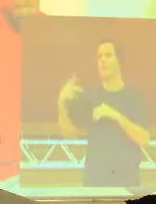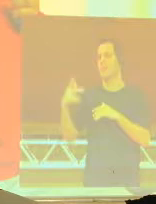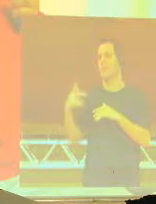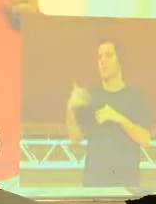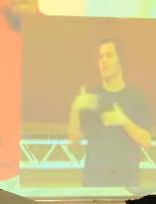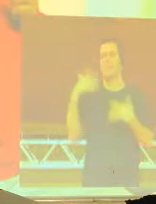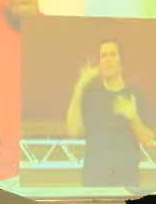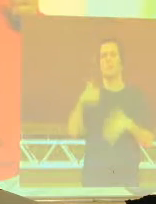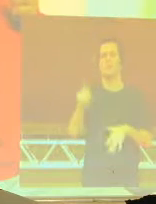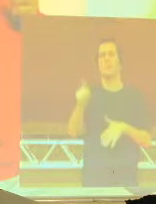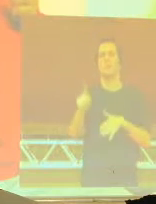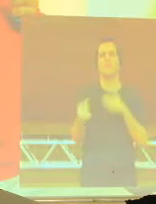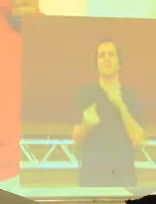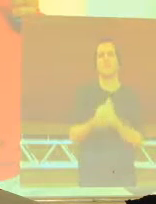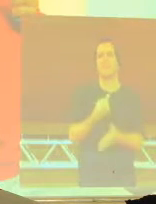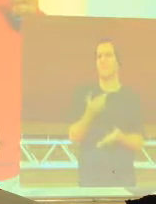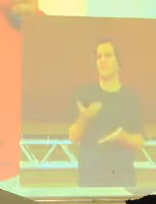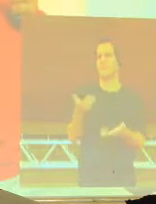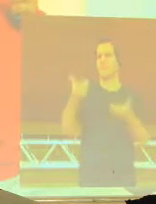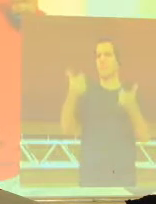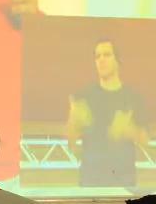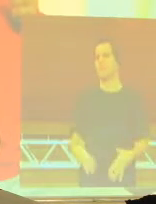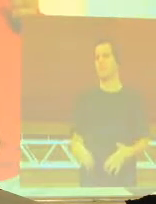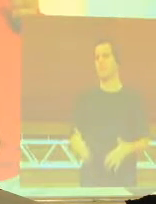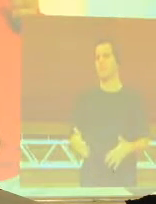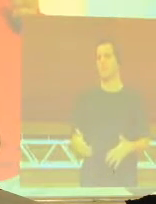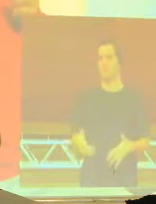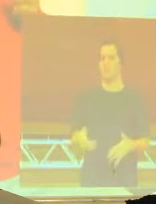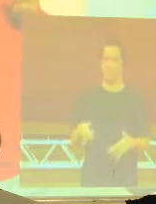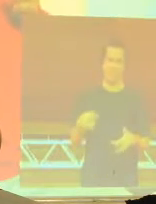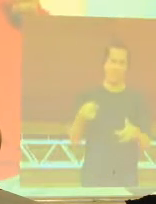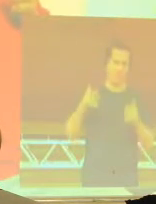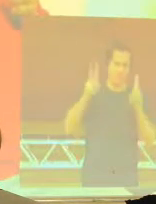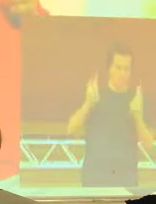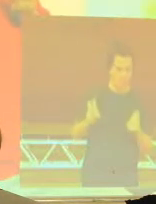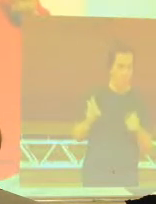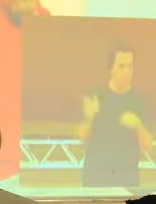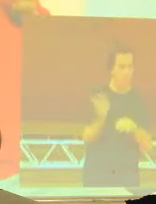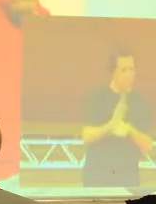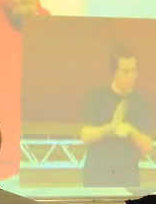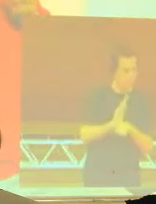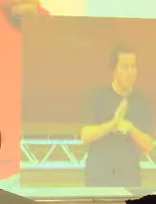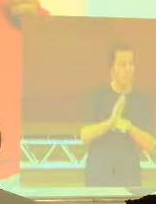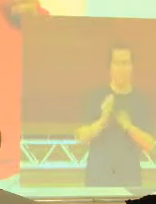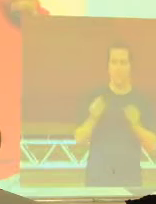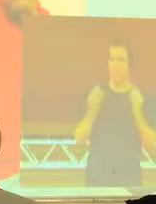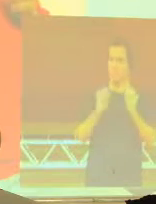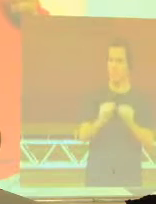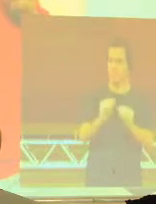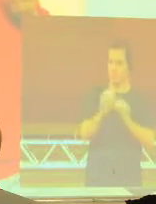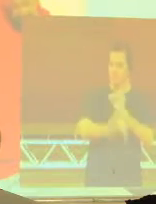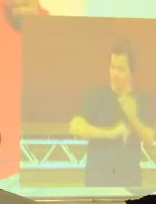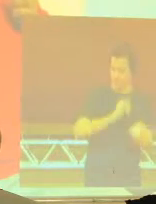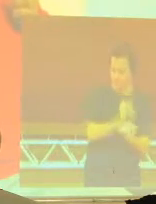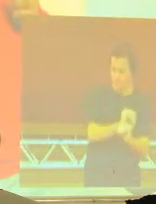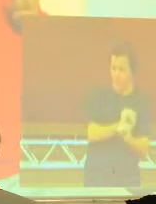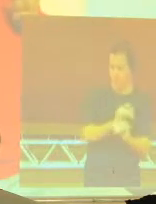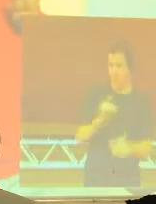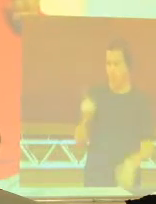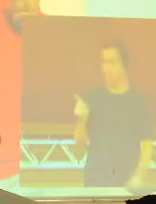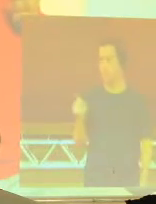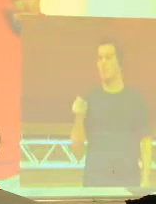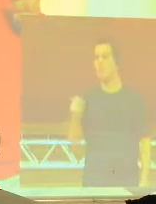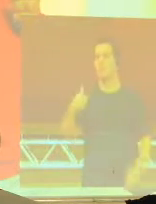a video manager that he wants to put on the internet and make it for free. A video manager. I don't know what you mean by that. A